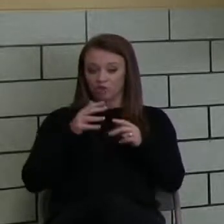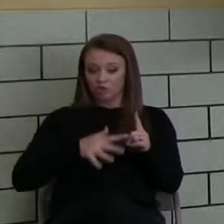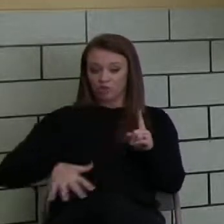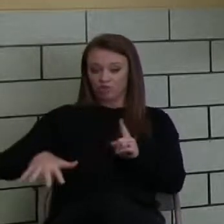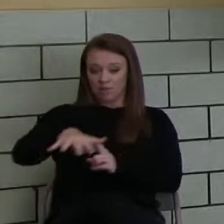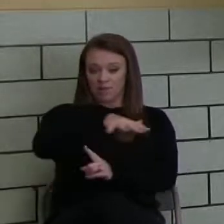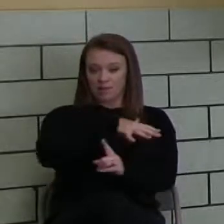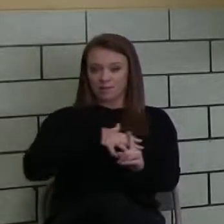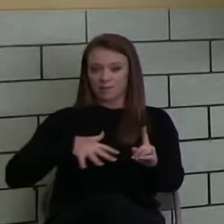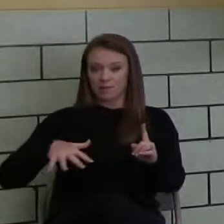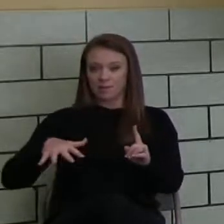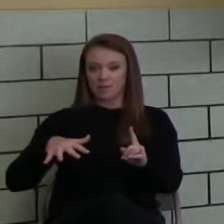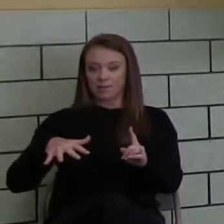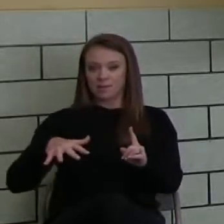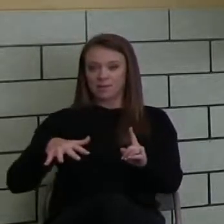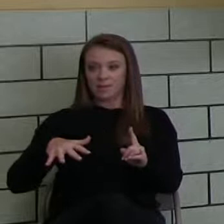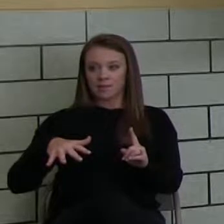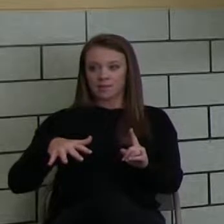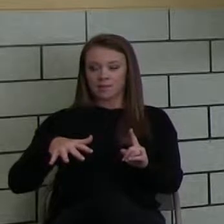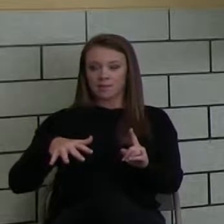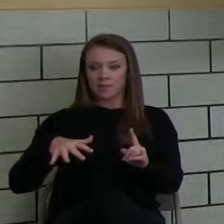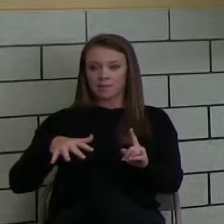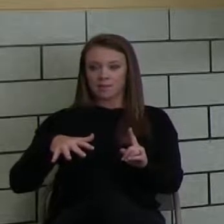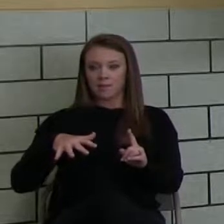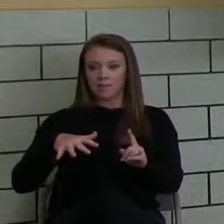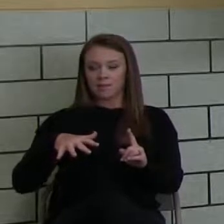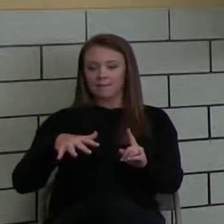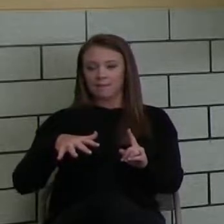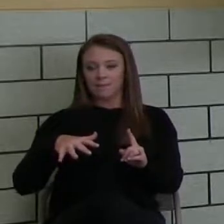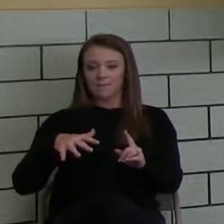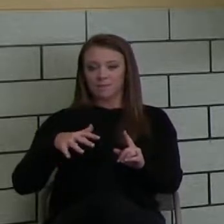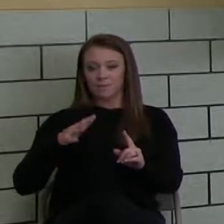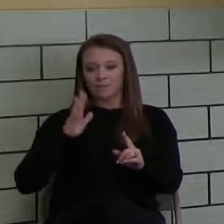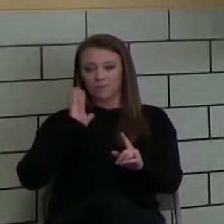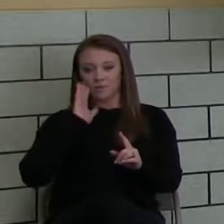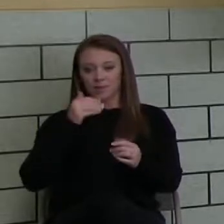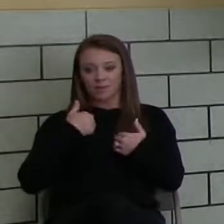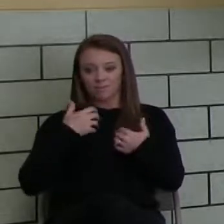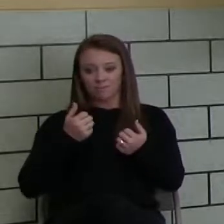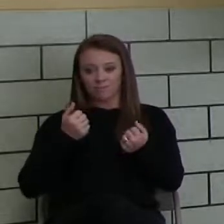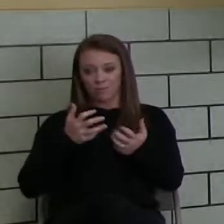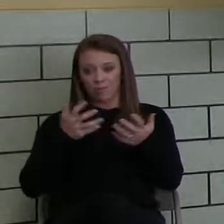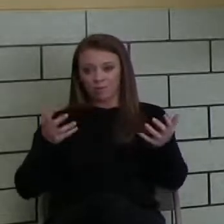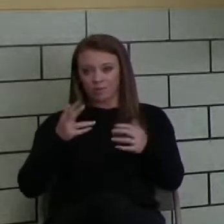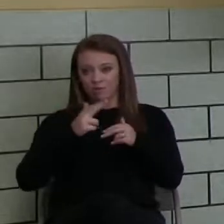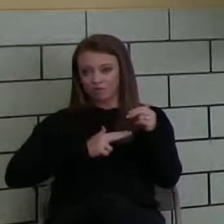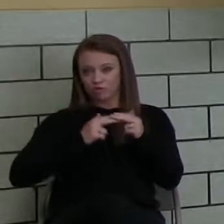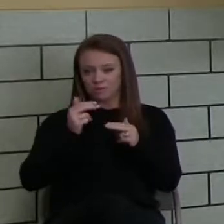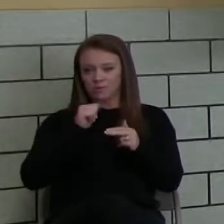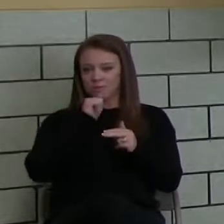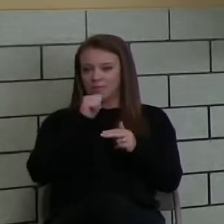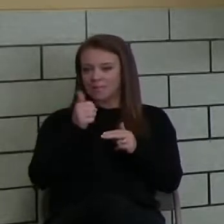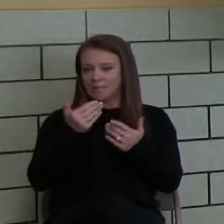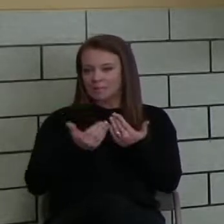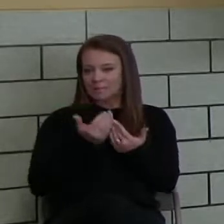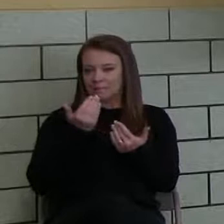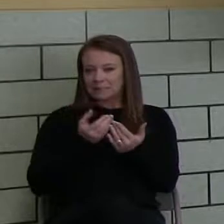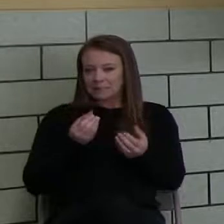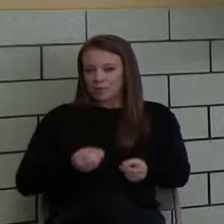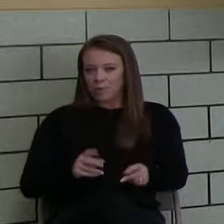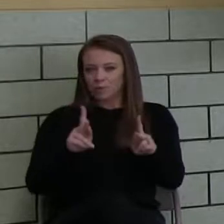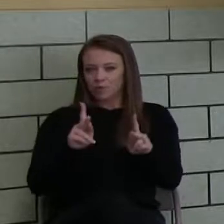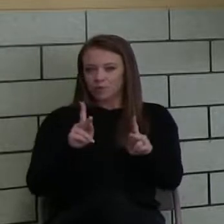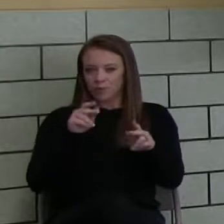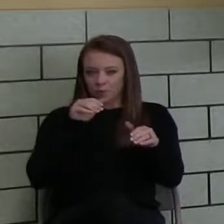said before, being in construction all the way around it gives you an easy opportunity to go in there and make subtle upgrades